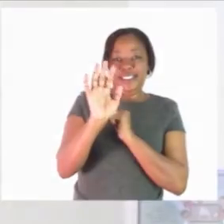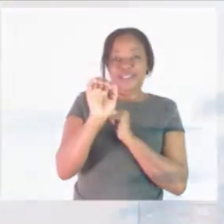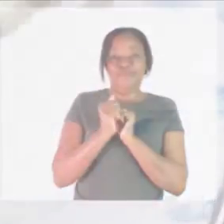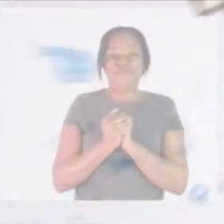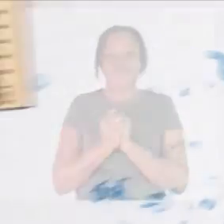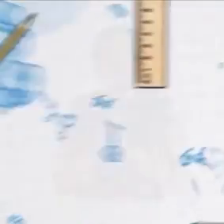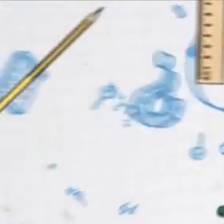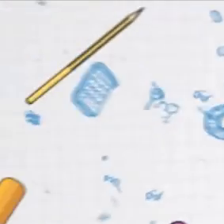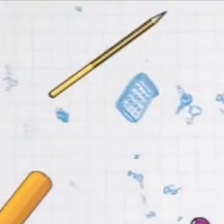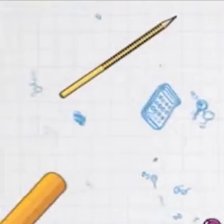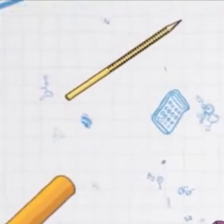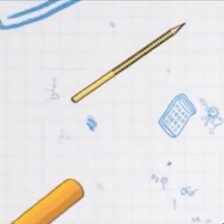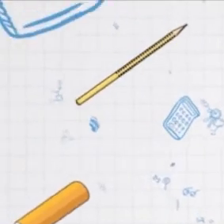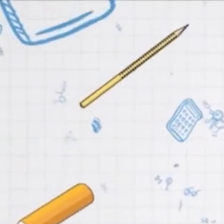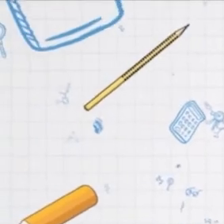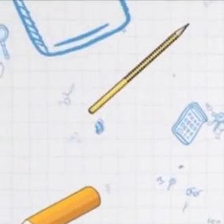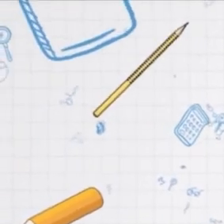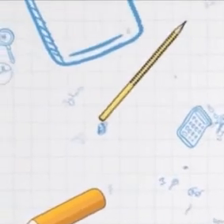friends.